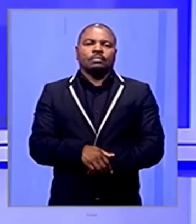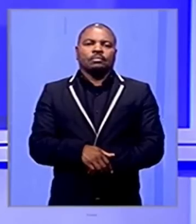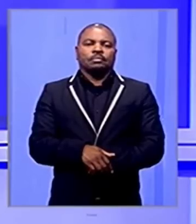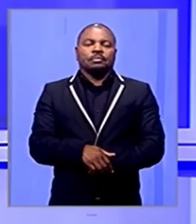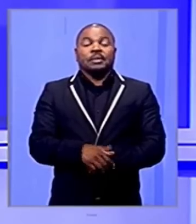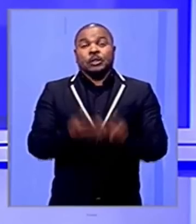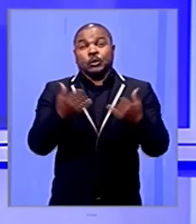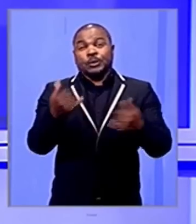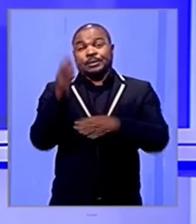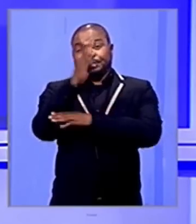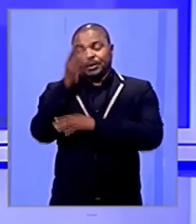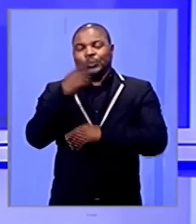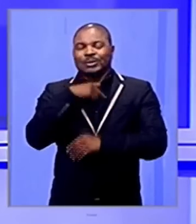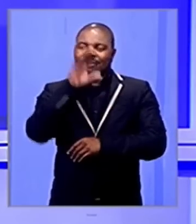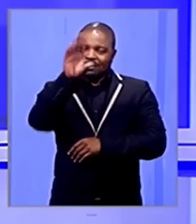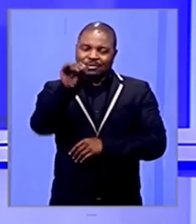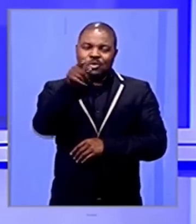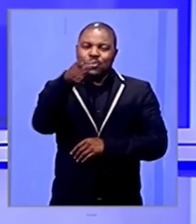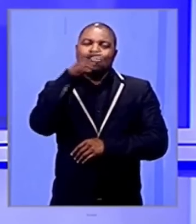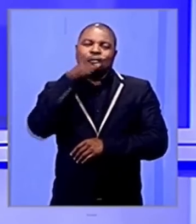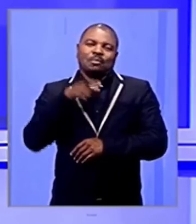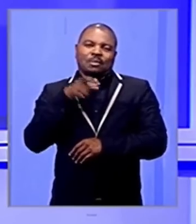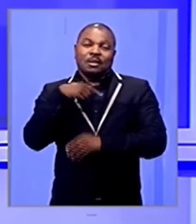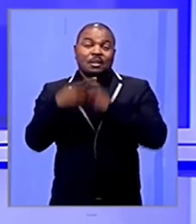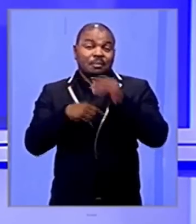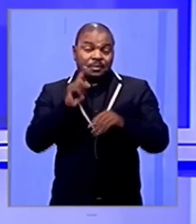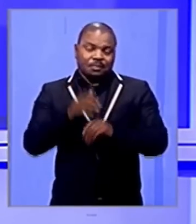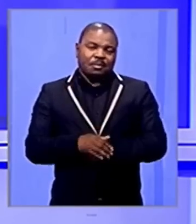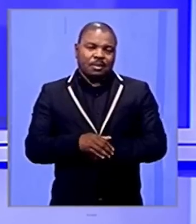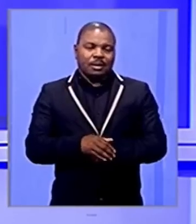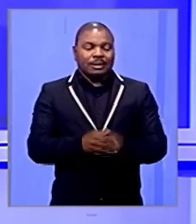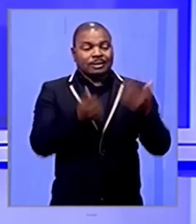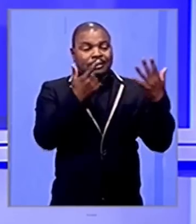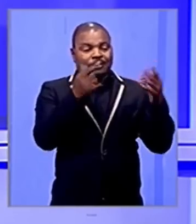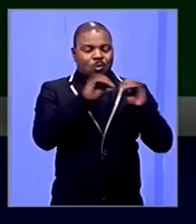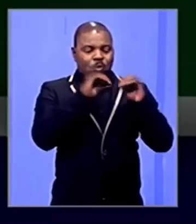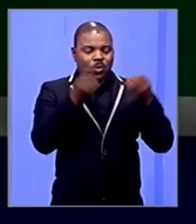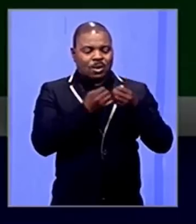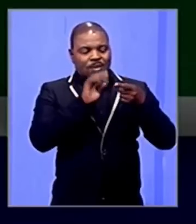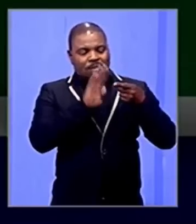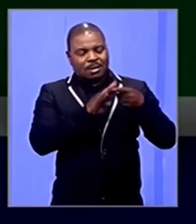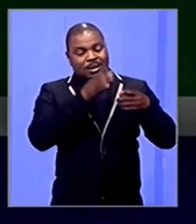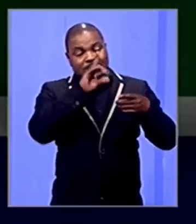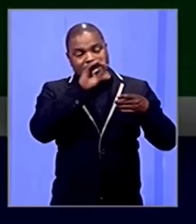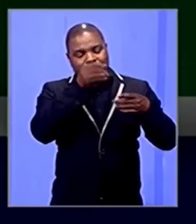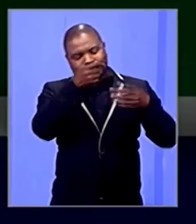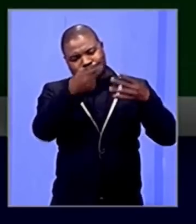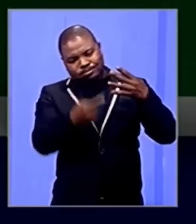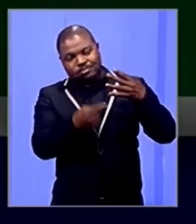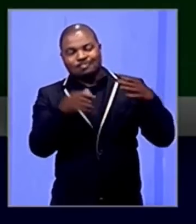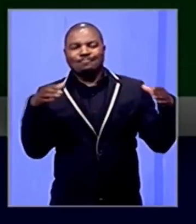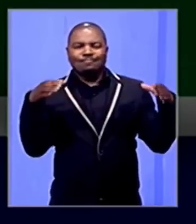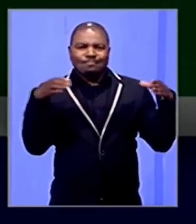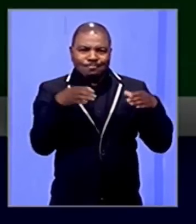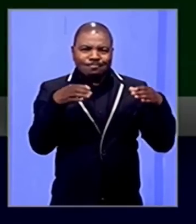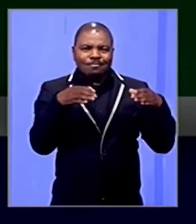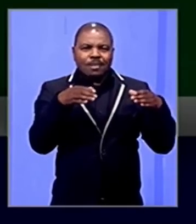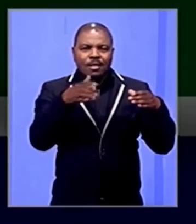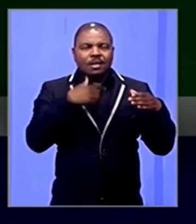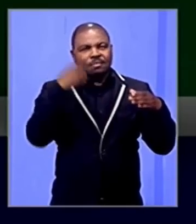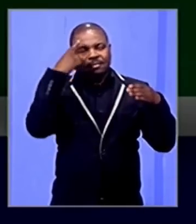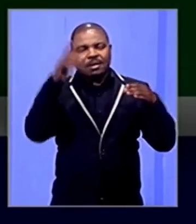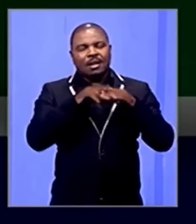Go sala gale re lopile tshwaelo ya gago mo ntlheng ya gore makoko a le supa a akaretsang la DA a kokwane ka fa tlase ga seo ba reng